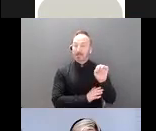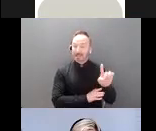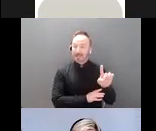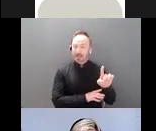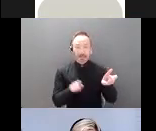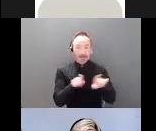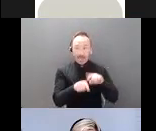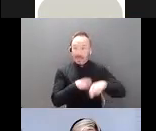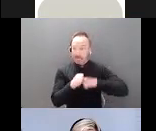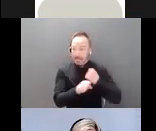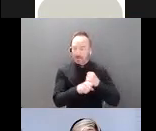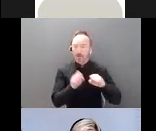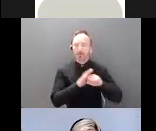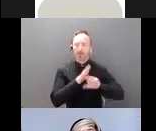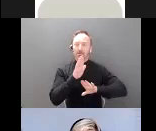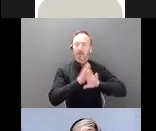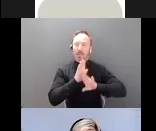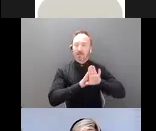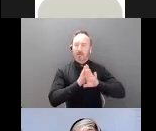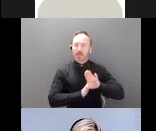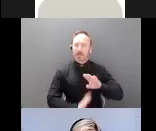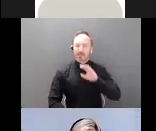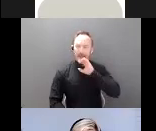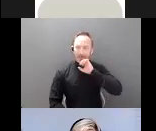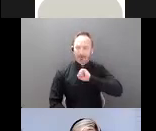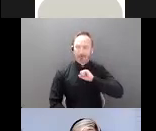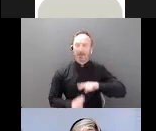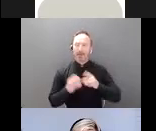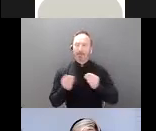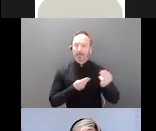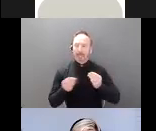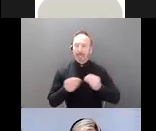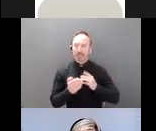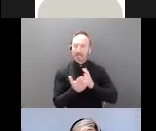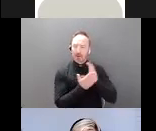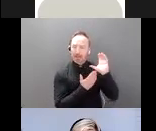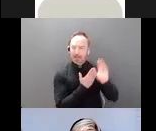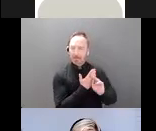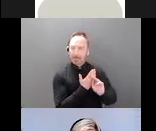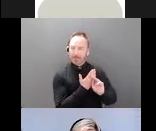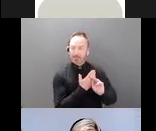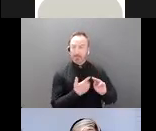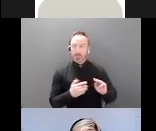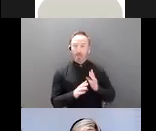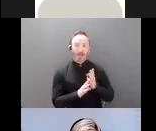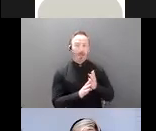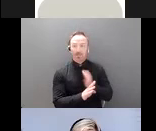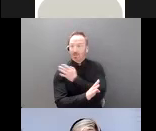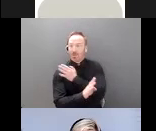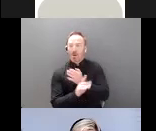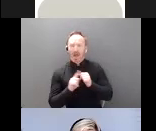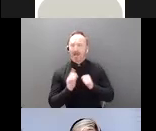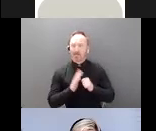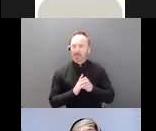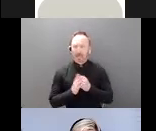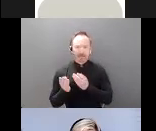started developing the elder mediation curriculum. And I was a mediator for a long time already at that point,